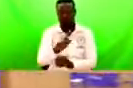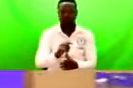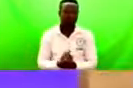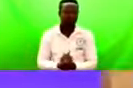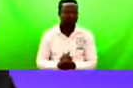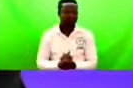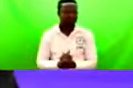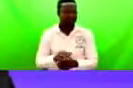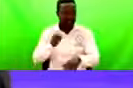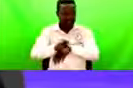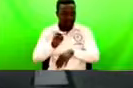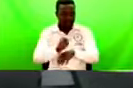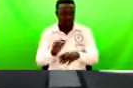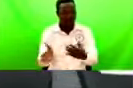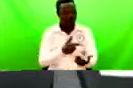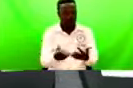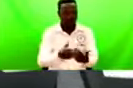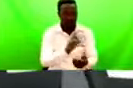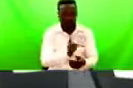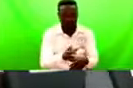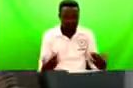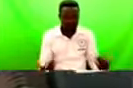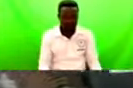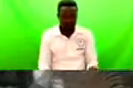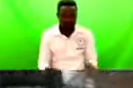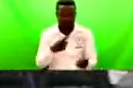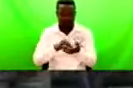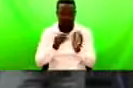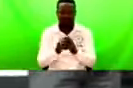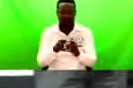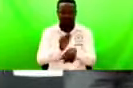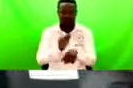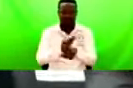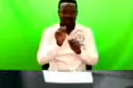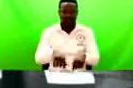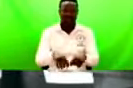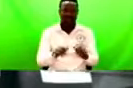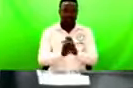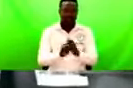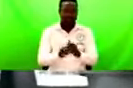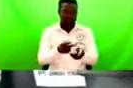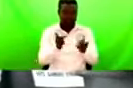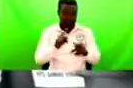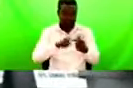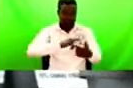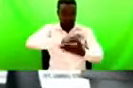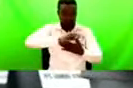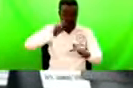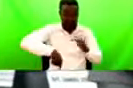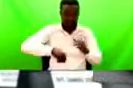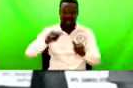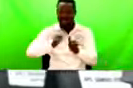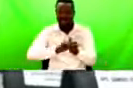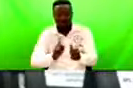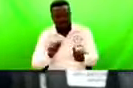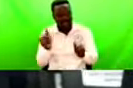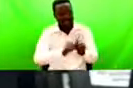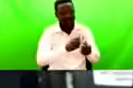Ministry is wherever. It means that he can work in space, but he's not bound by space. Wherever, at every